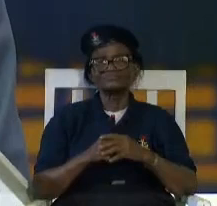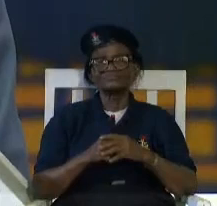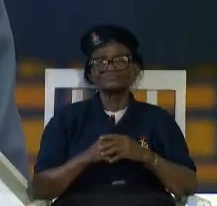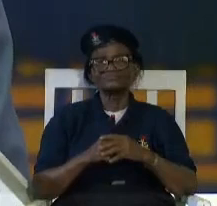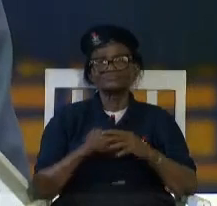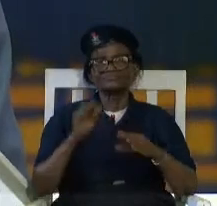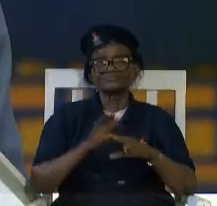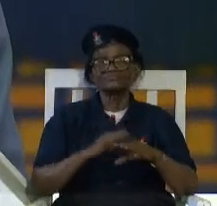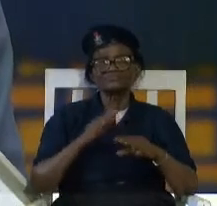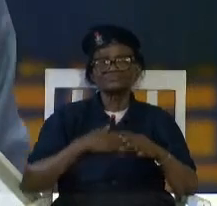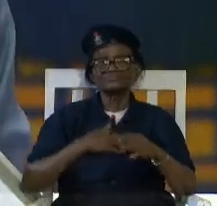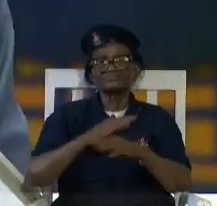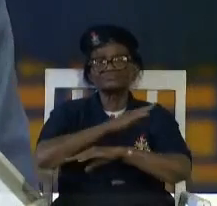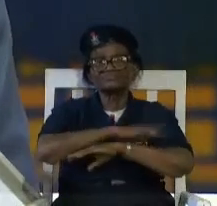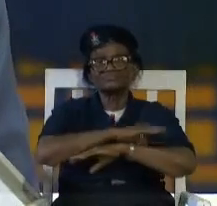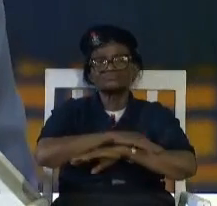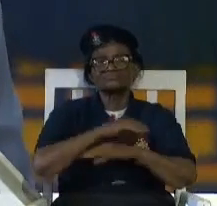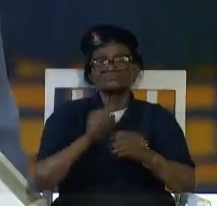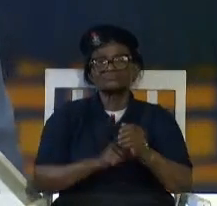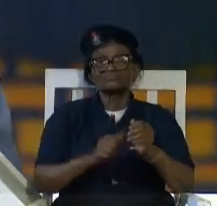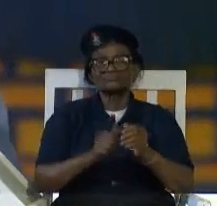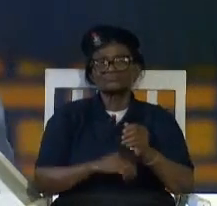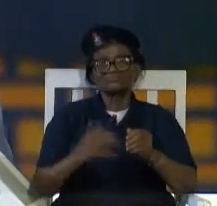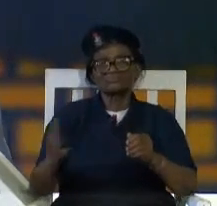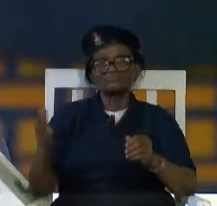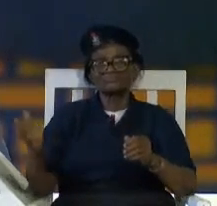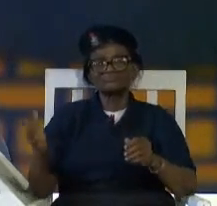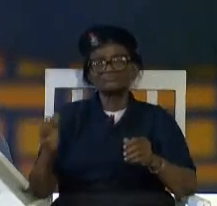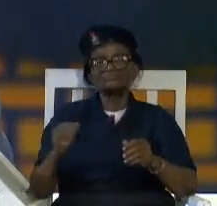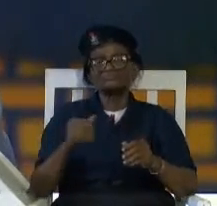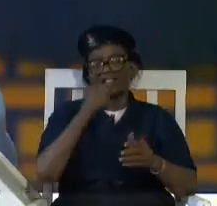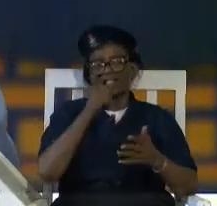on my table. So I wrote a letter to someone.